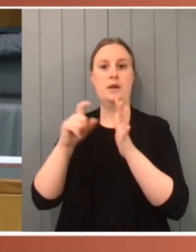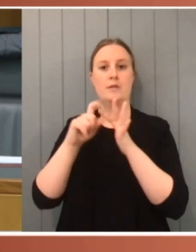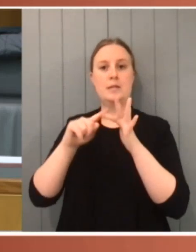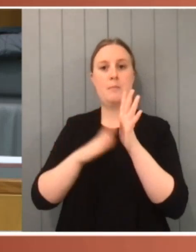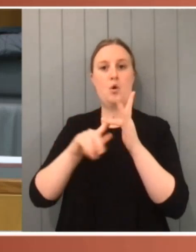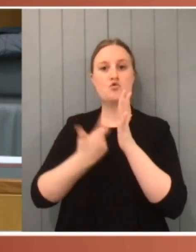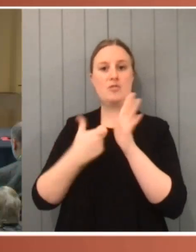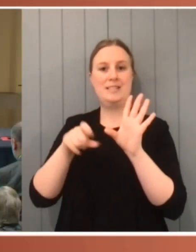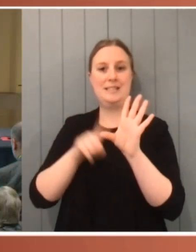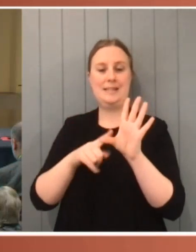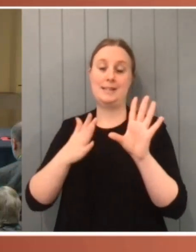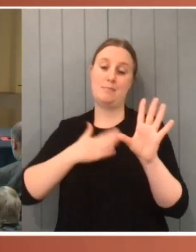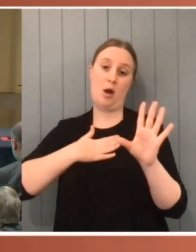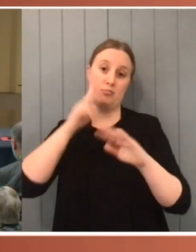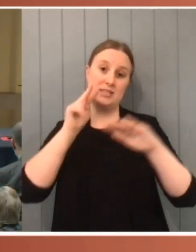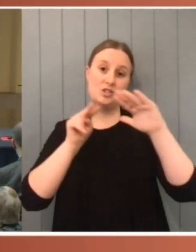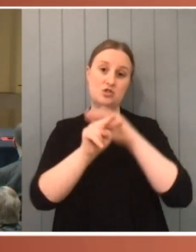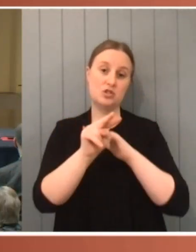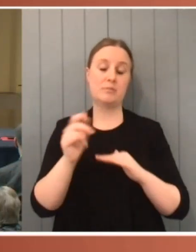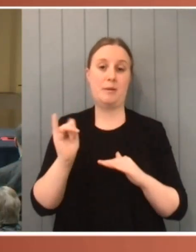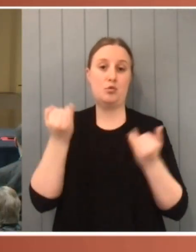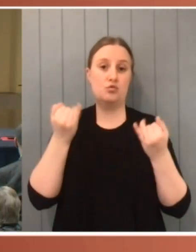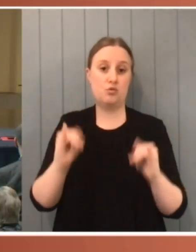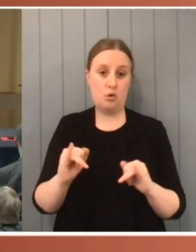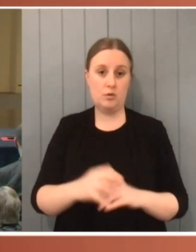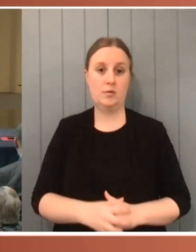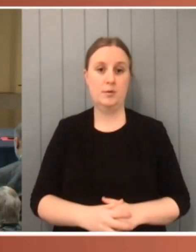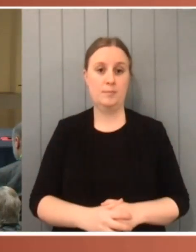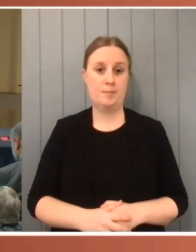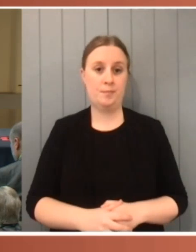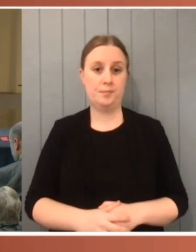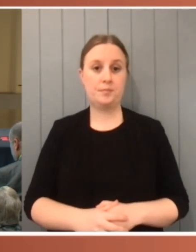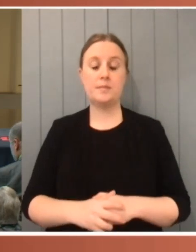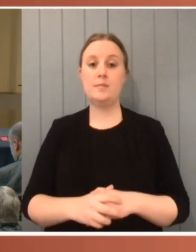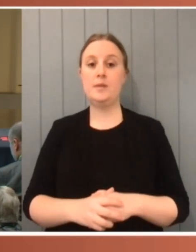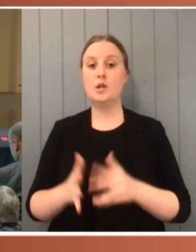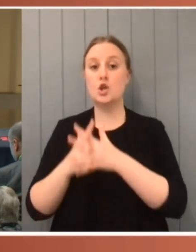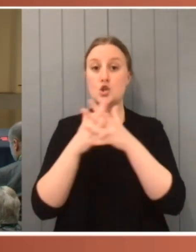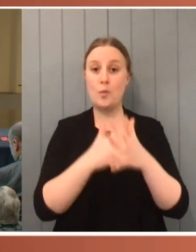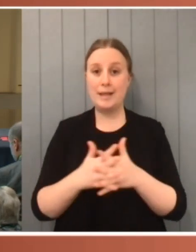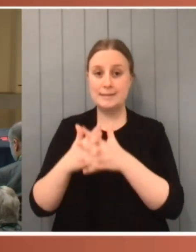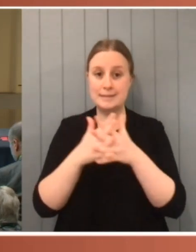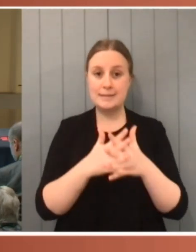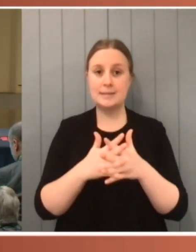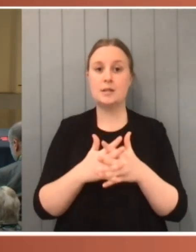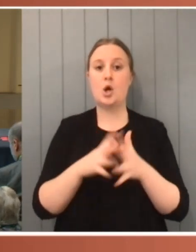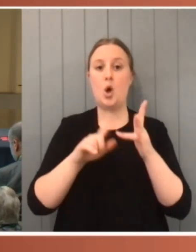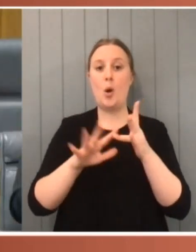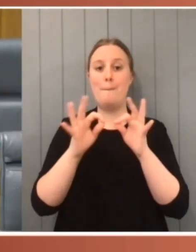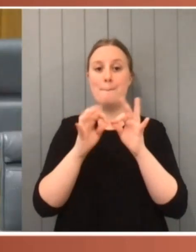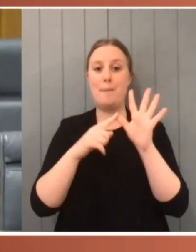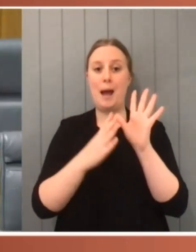wrong. And these debates do bubble up. In the United States, Barack Obama said 2 great things about Australia: